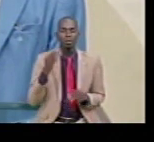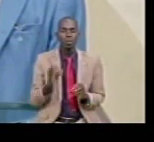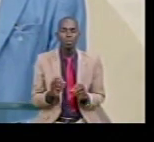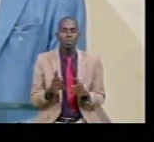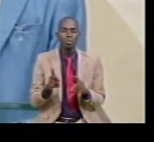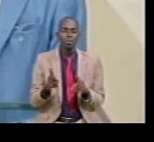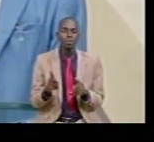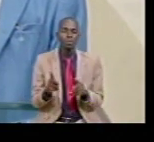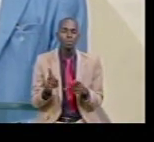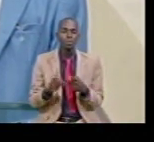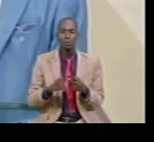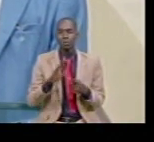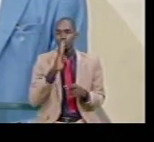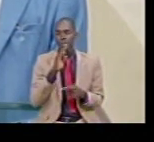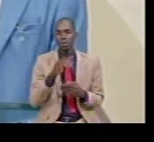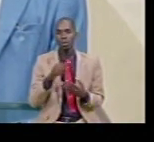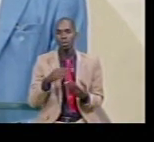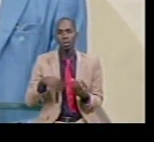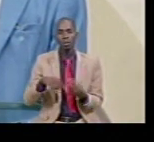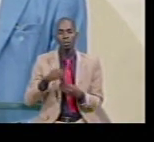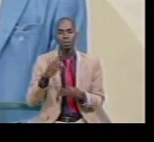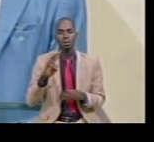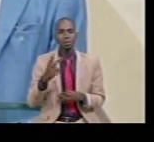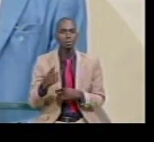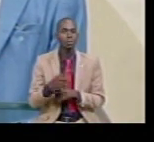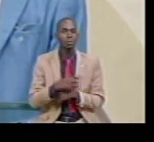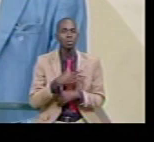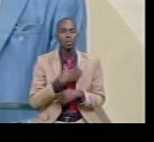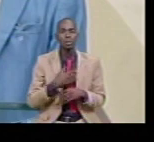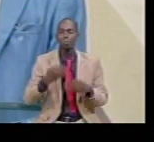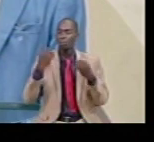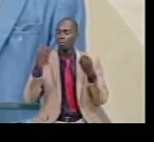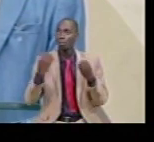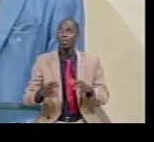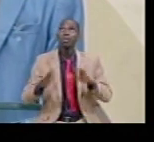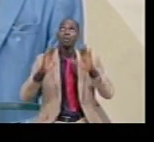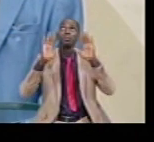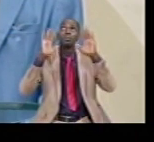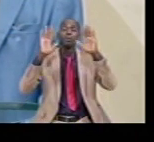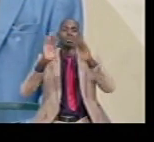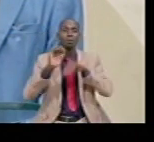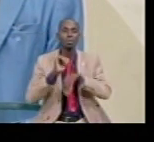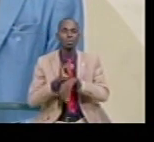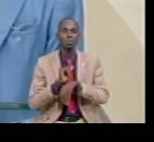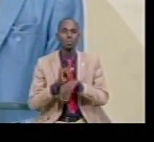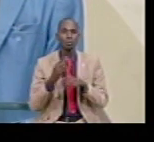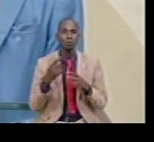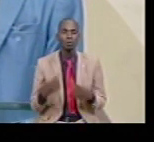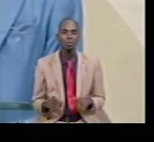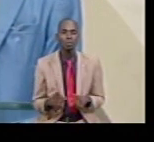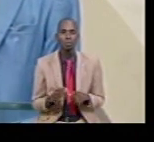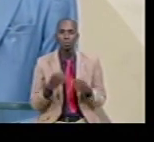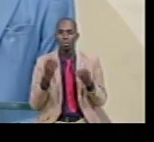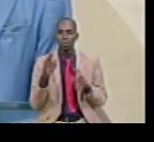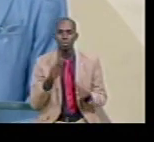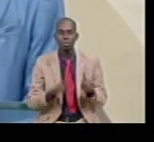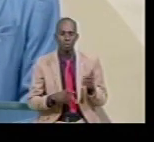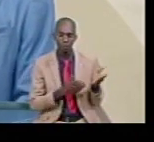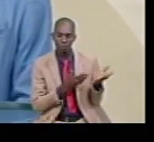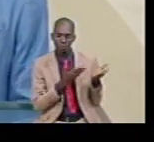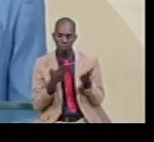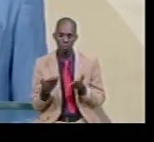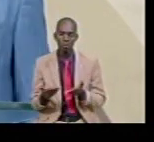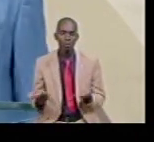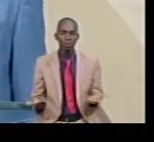day. And many miracles happened. There were people we brought here lame